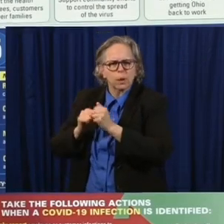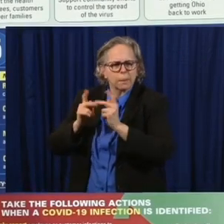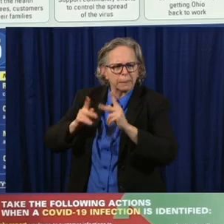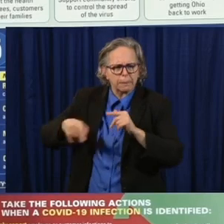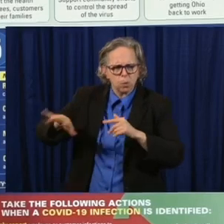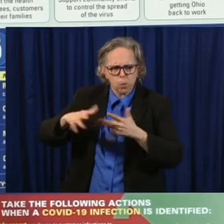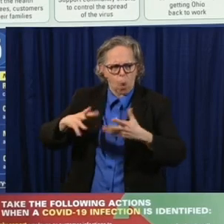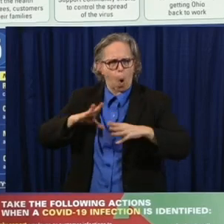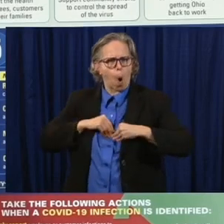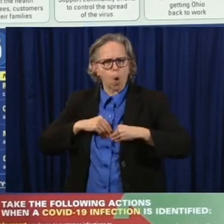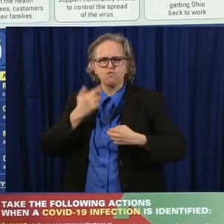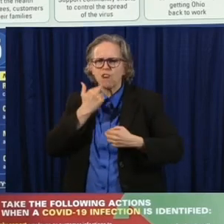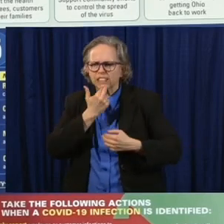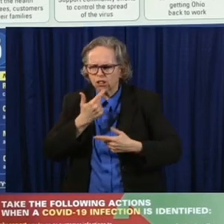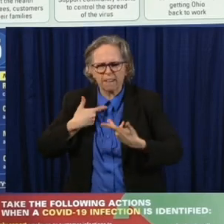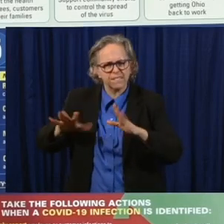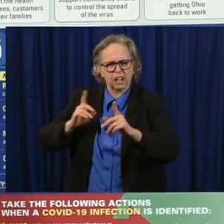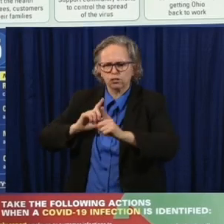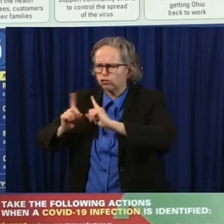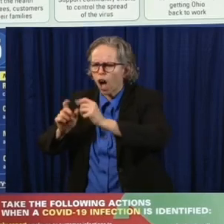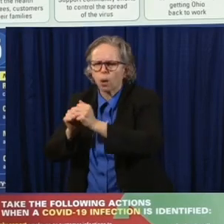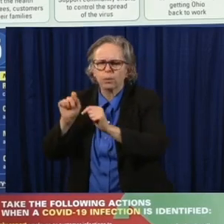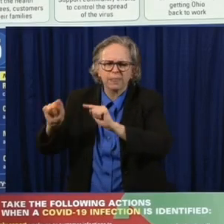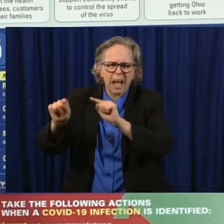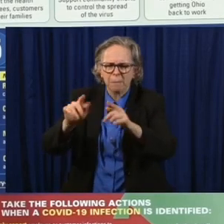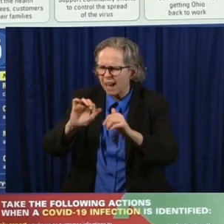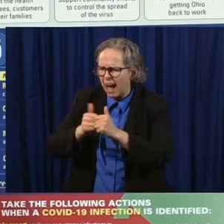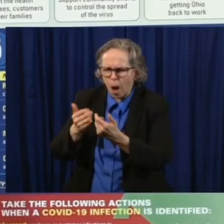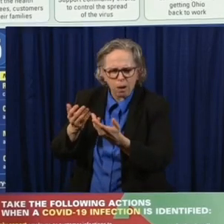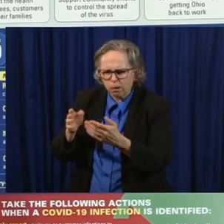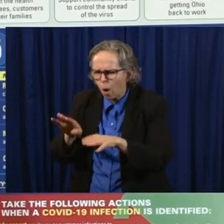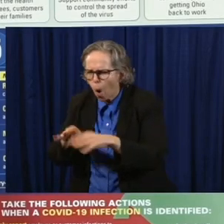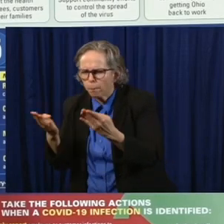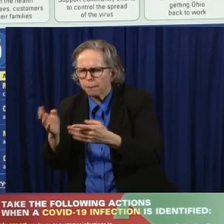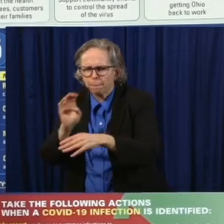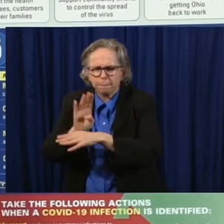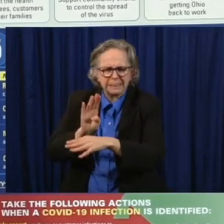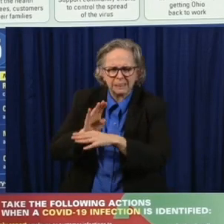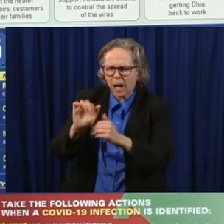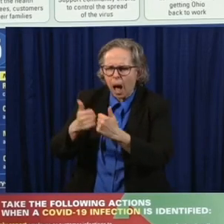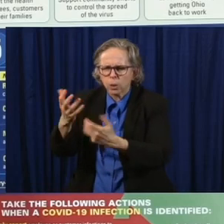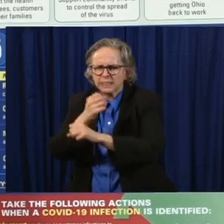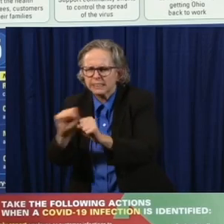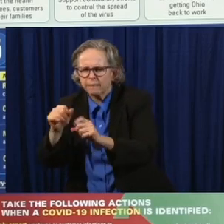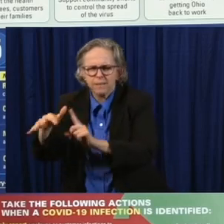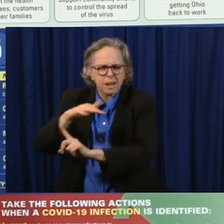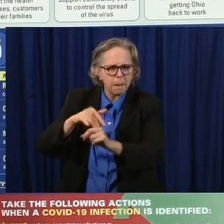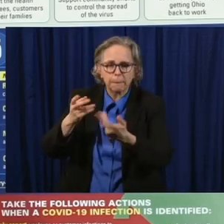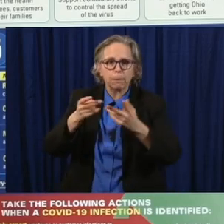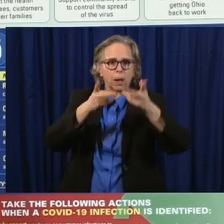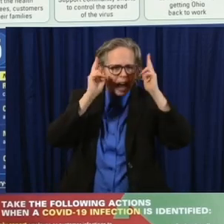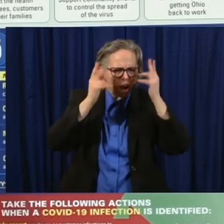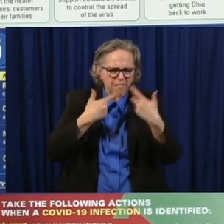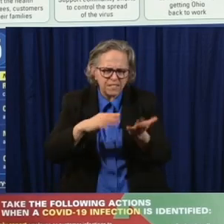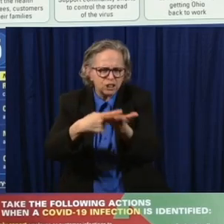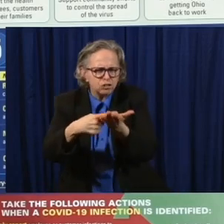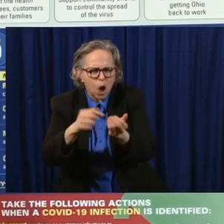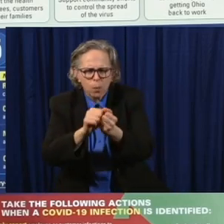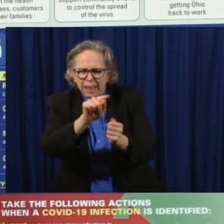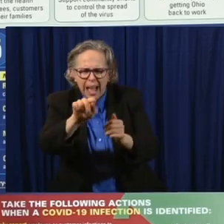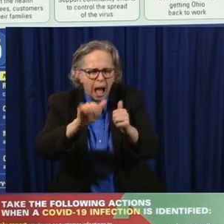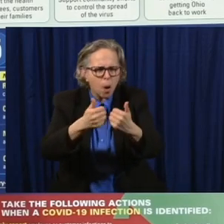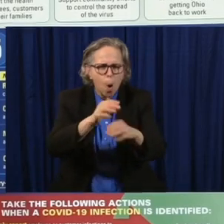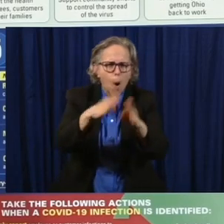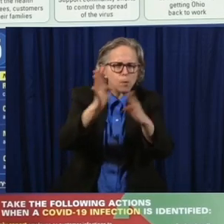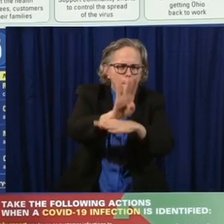own restaurants. We've had started conversations with people who cut hair, and those conversations are going